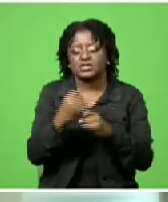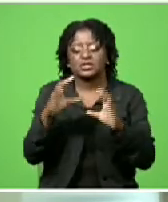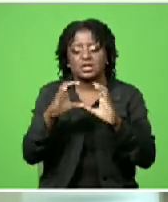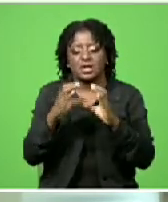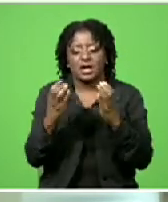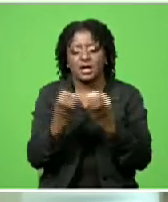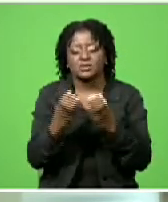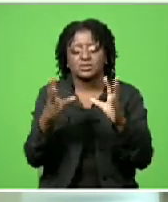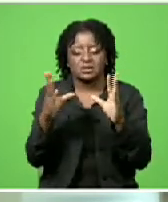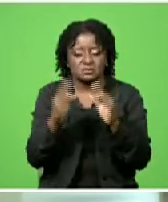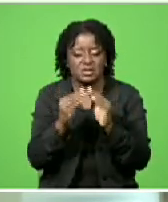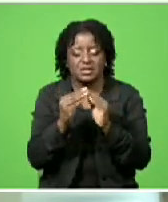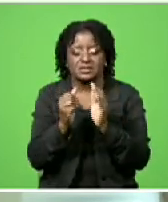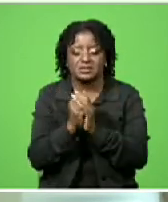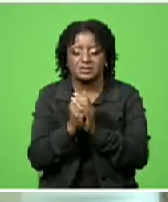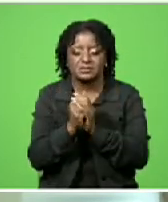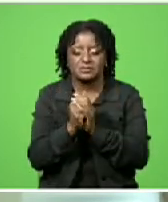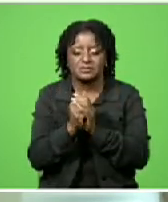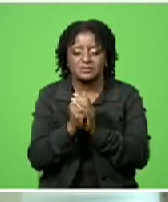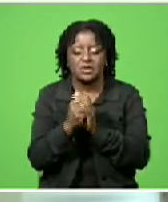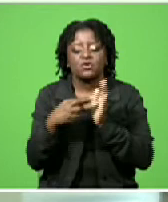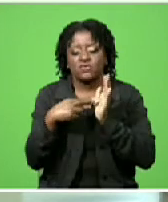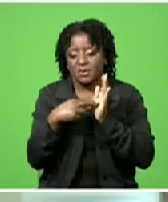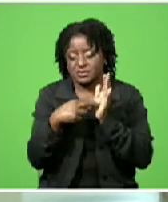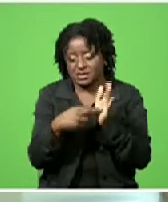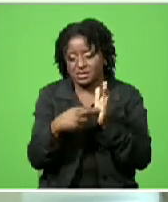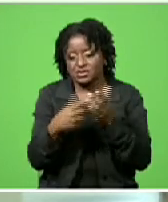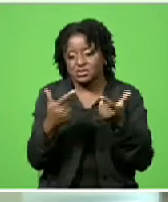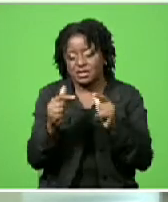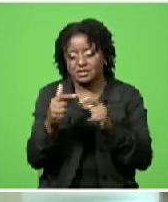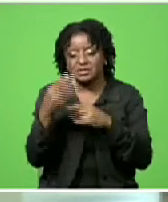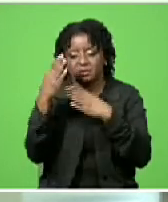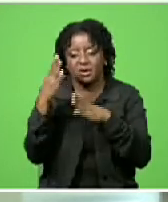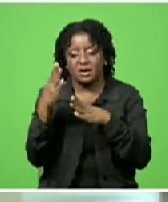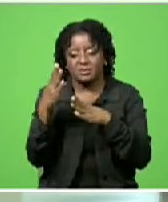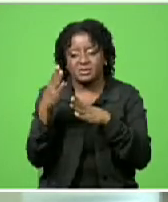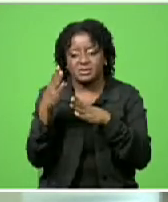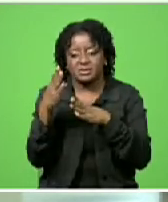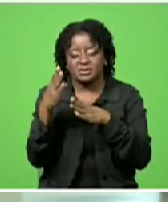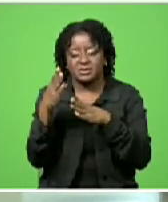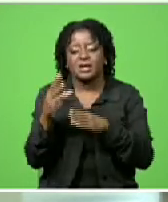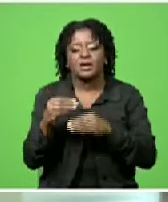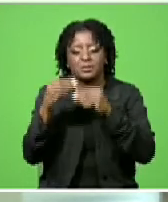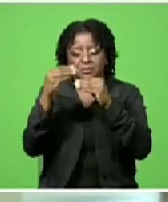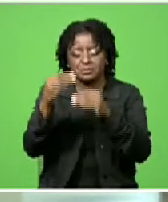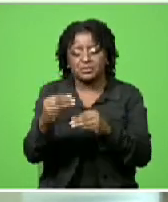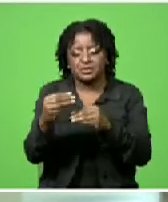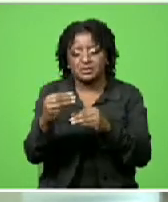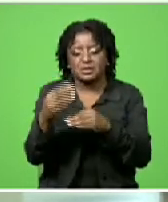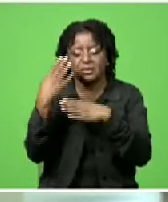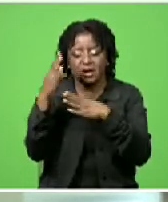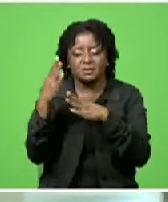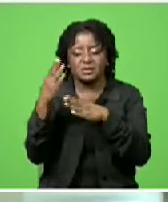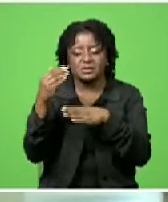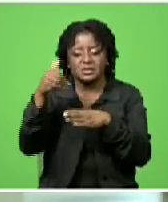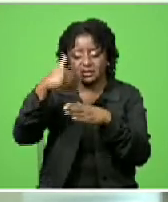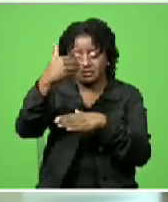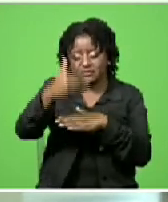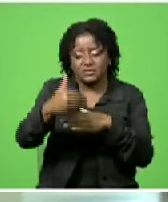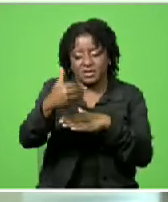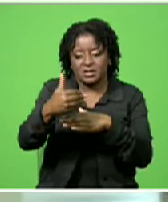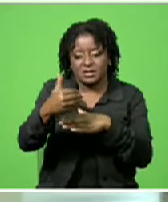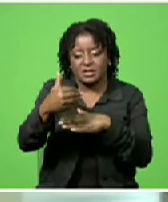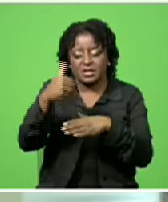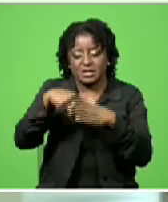meetings. Council representation enables the Bahamas at the forefront of the decision making on the issues that